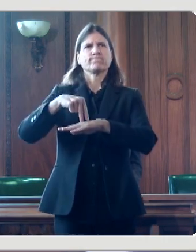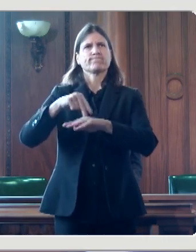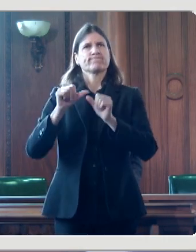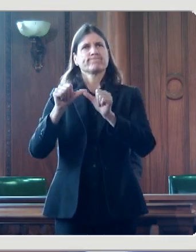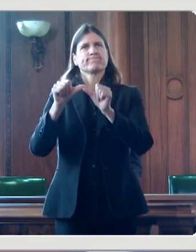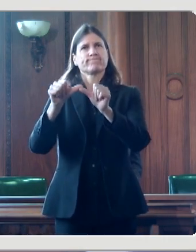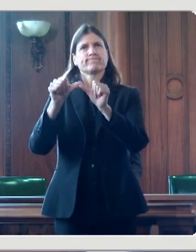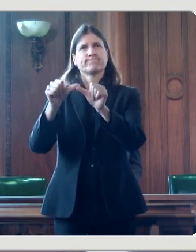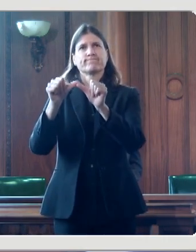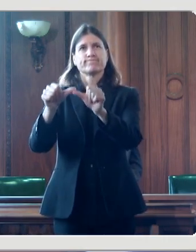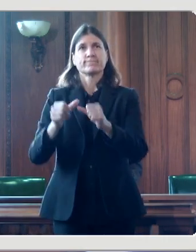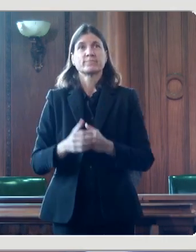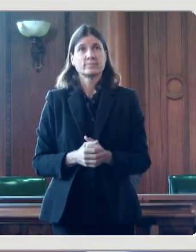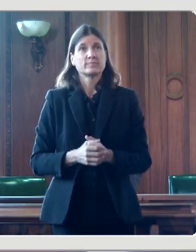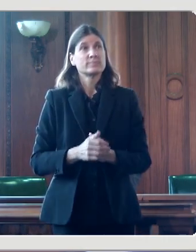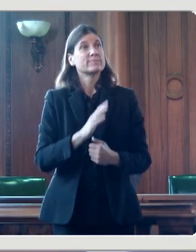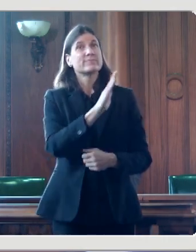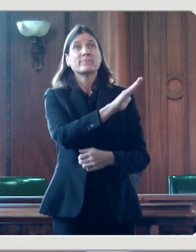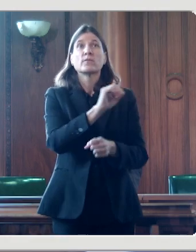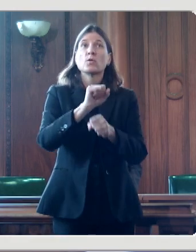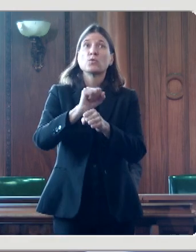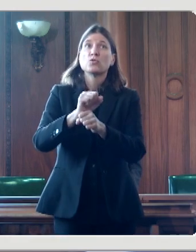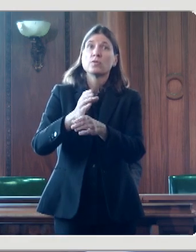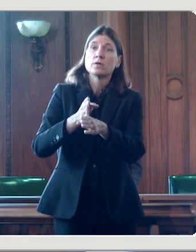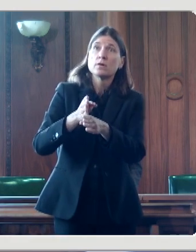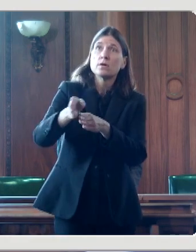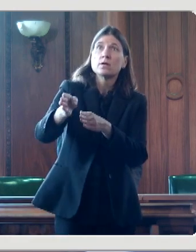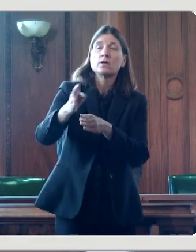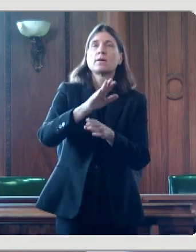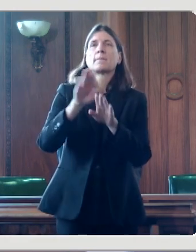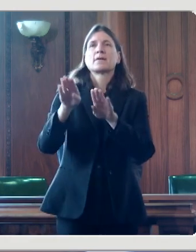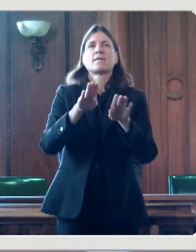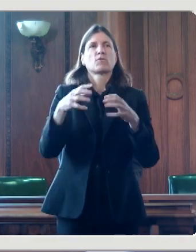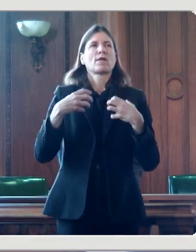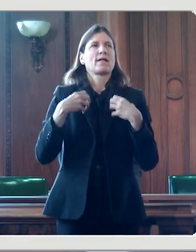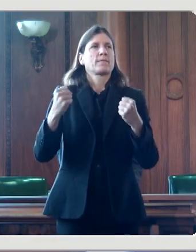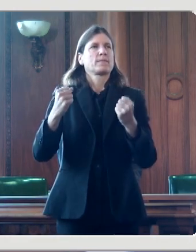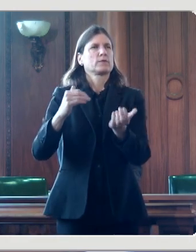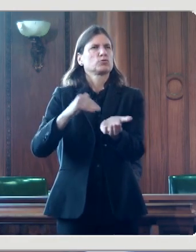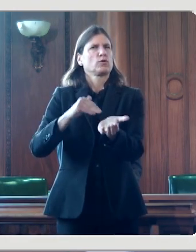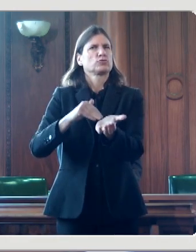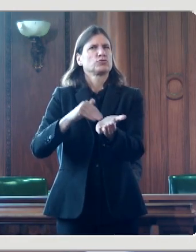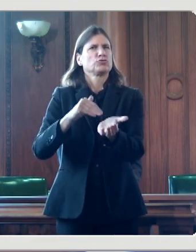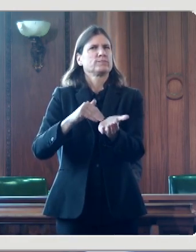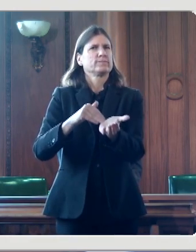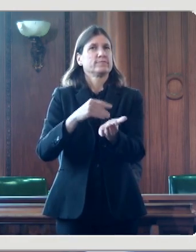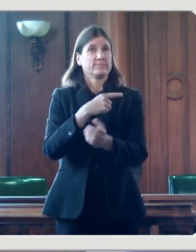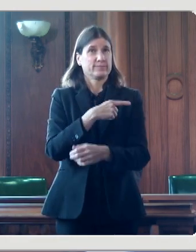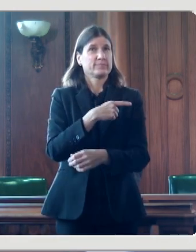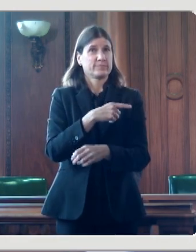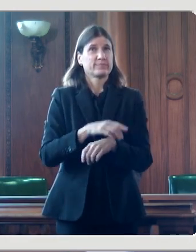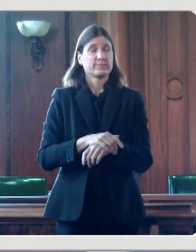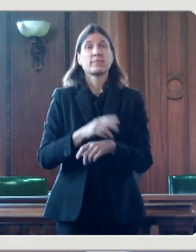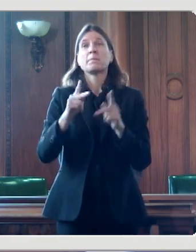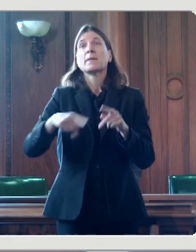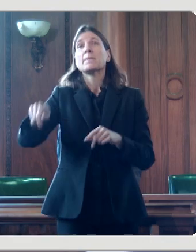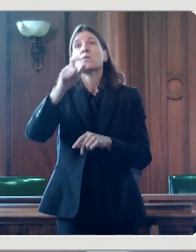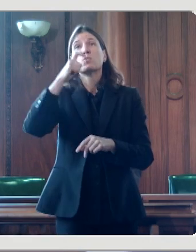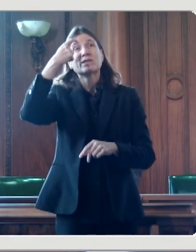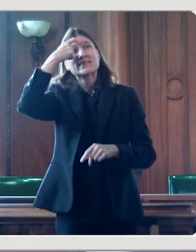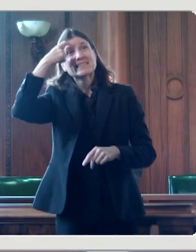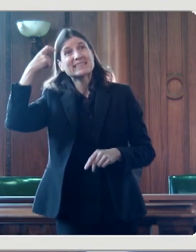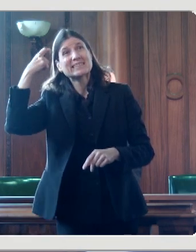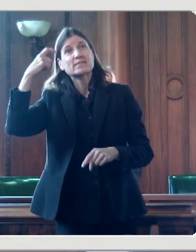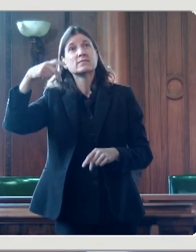this phenomenon. It's called post-traumatic growth. It refers to a positive psychological change that